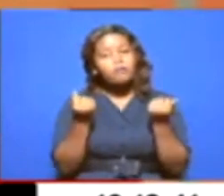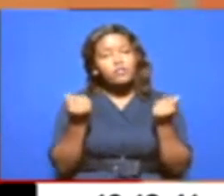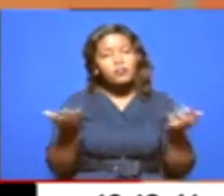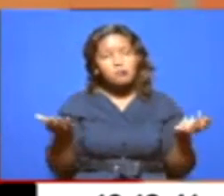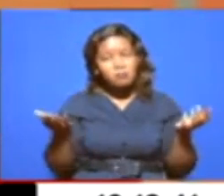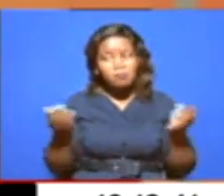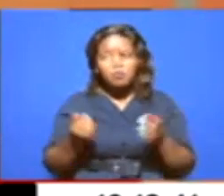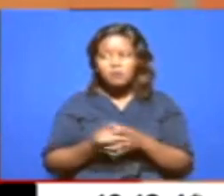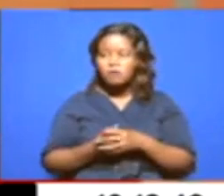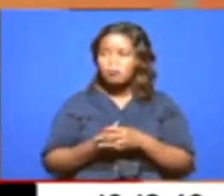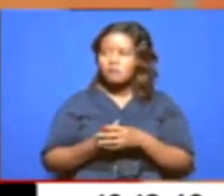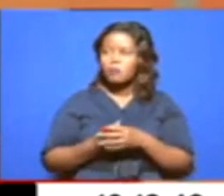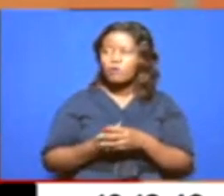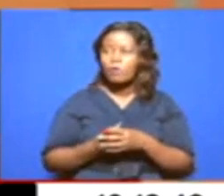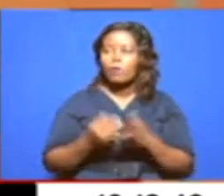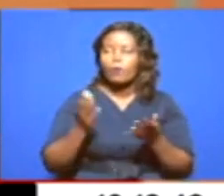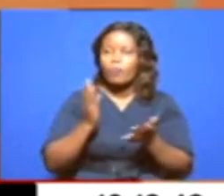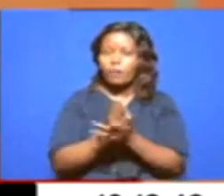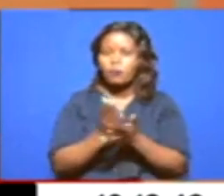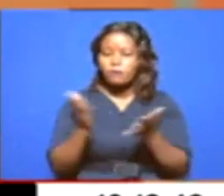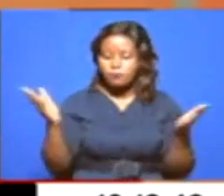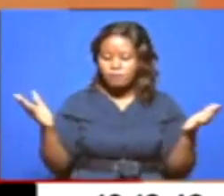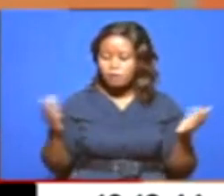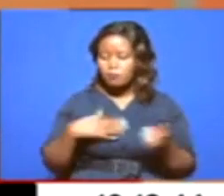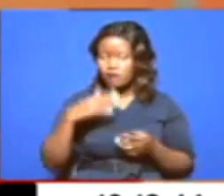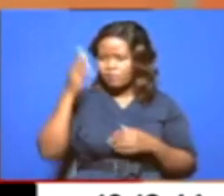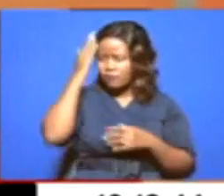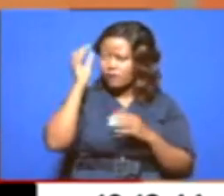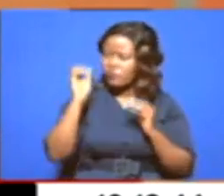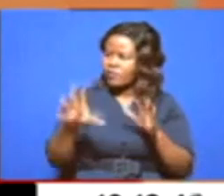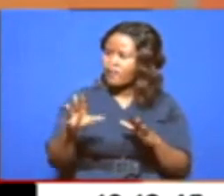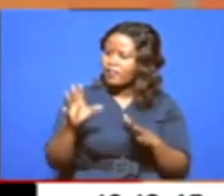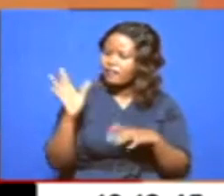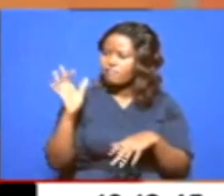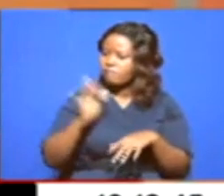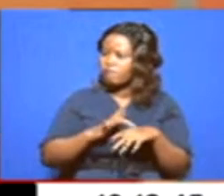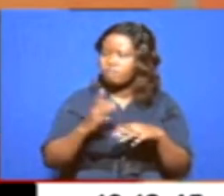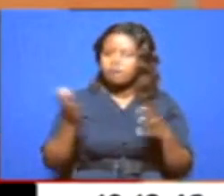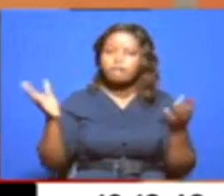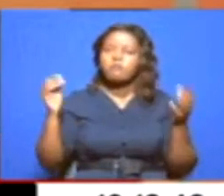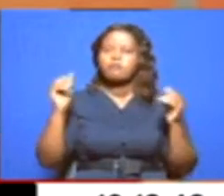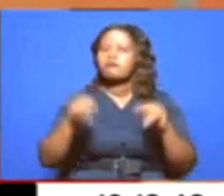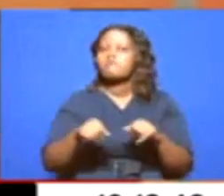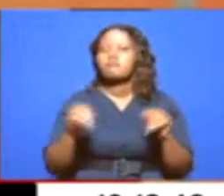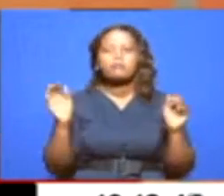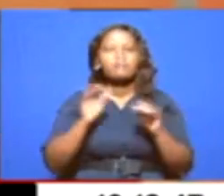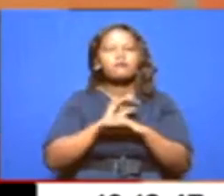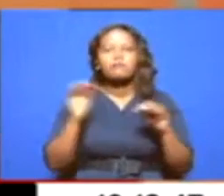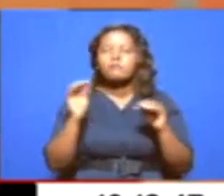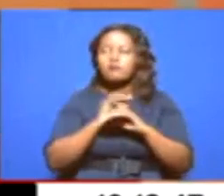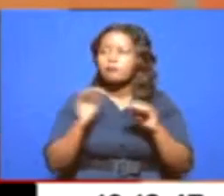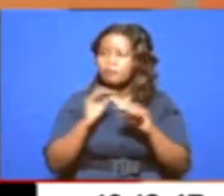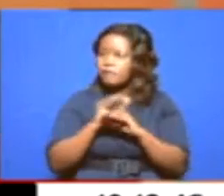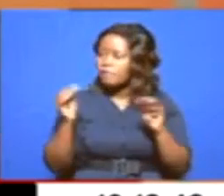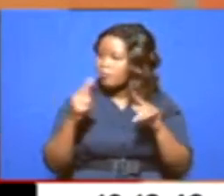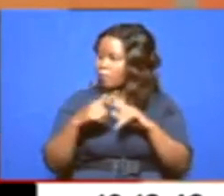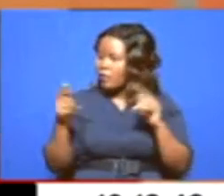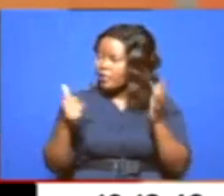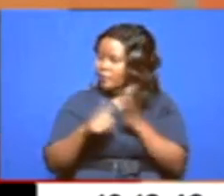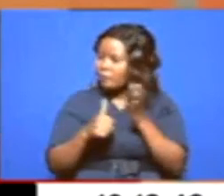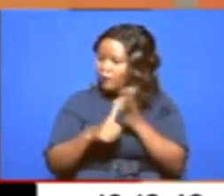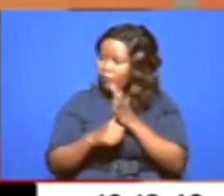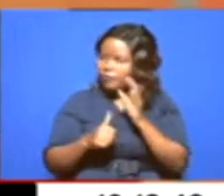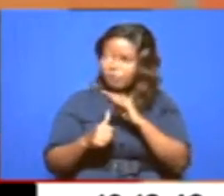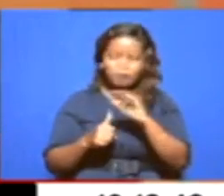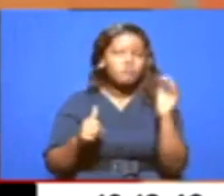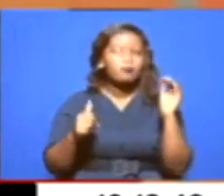there are nothing that can affect or injure the athlete under the mud, there's no problem. That is why it is called cross